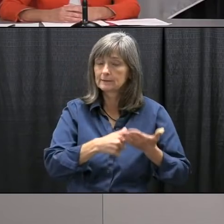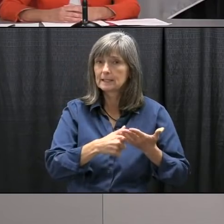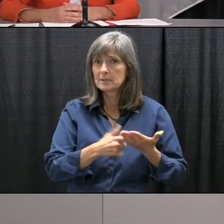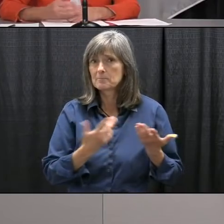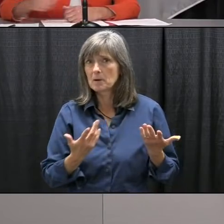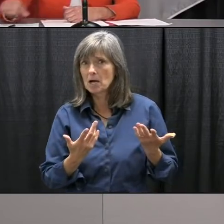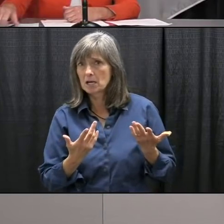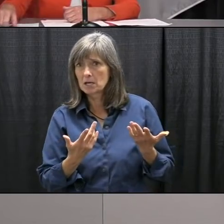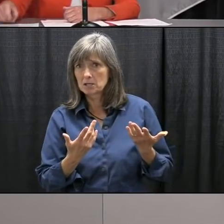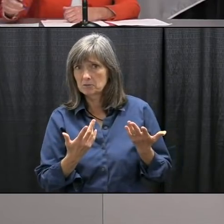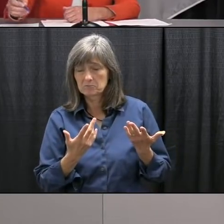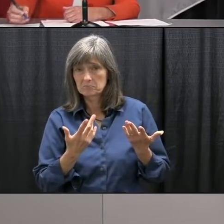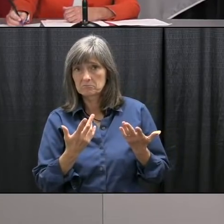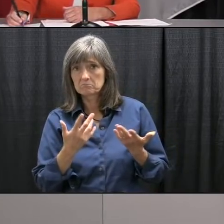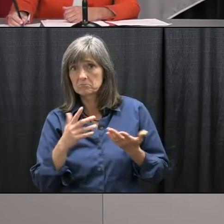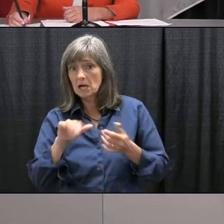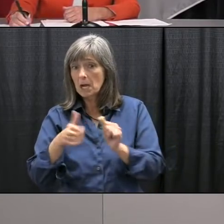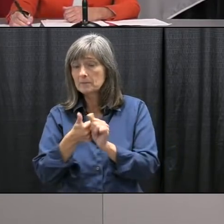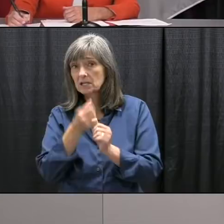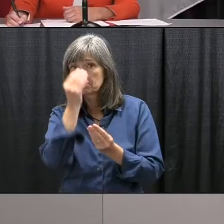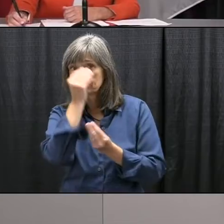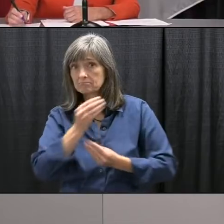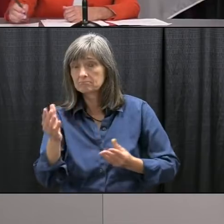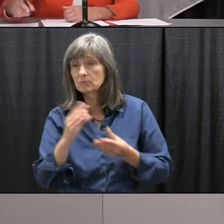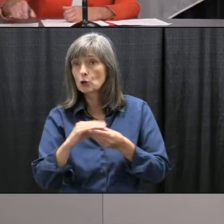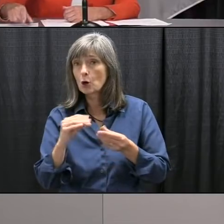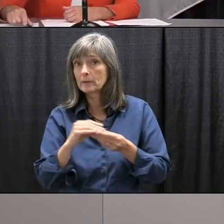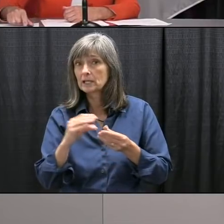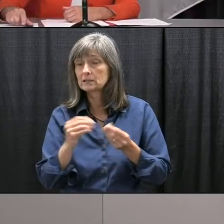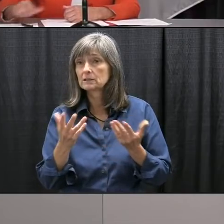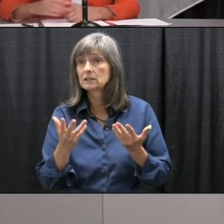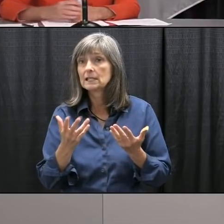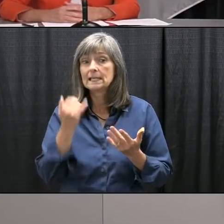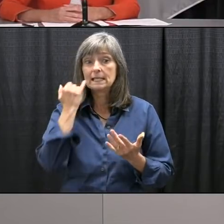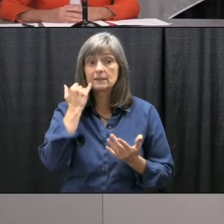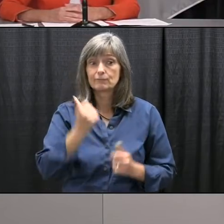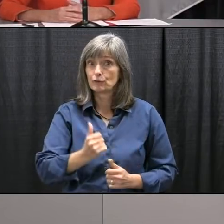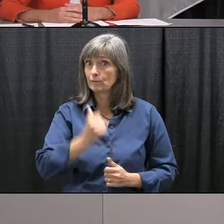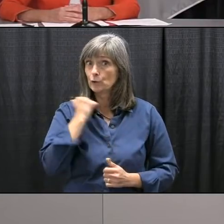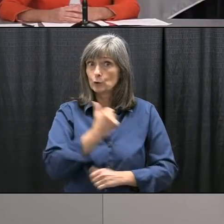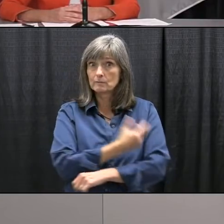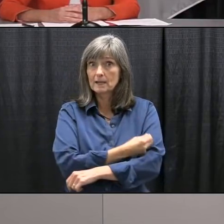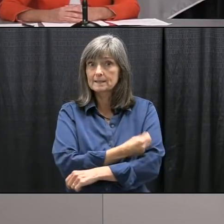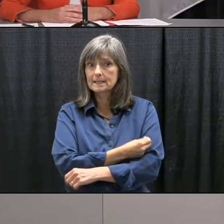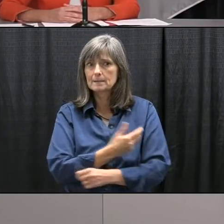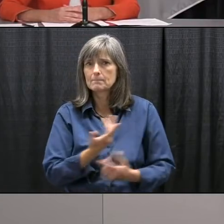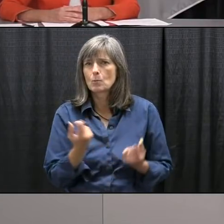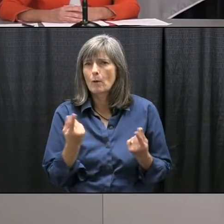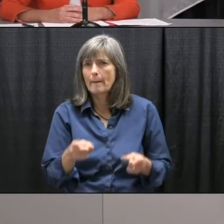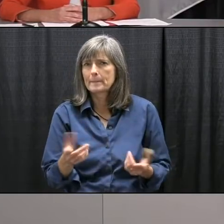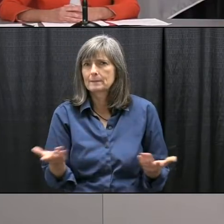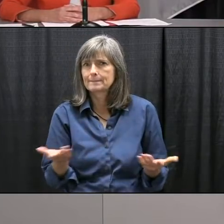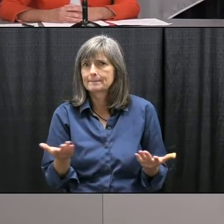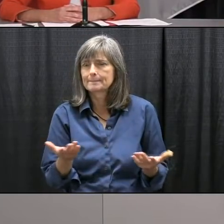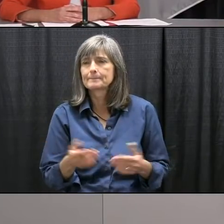the concerns that people have and maybe some insight into what repercussions are being considered for those that refuse the